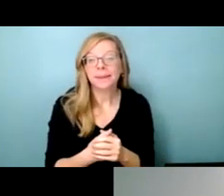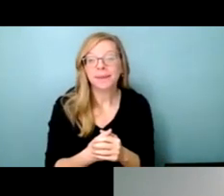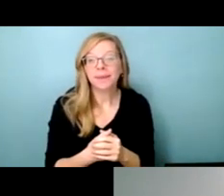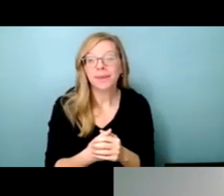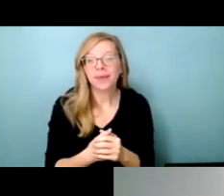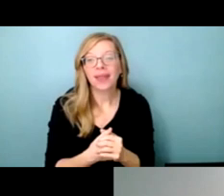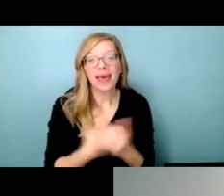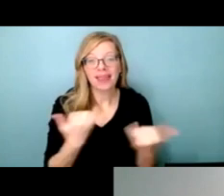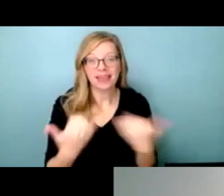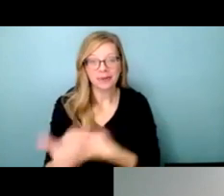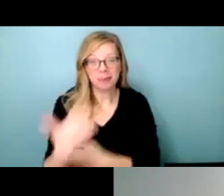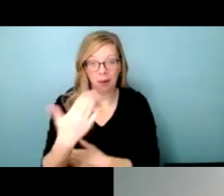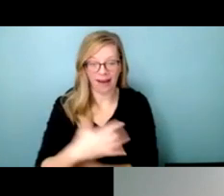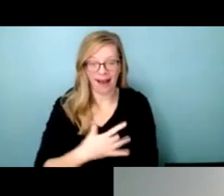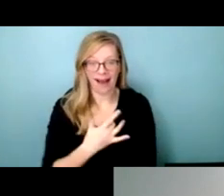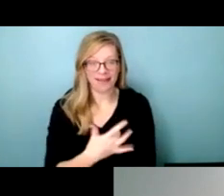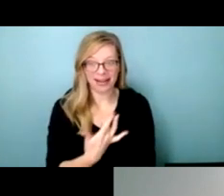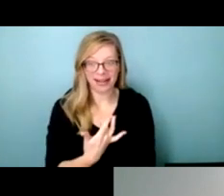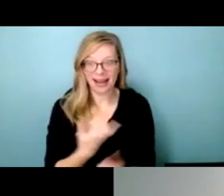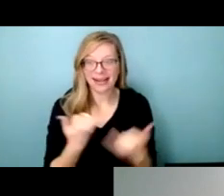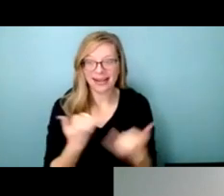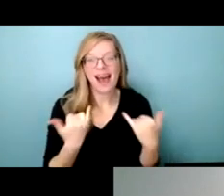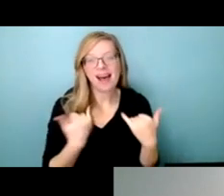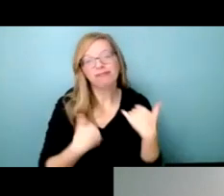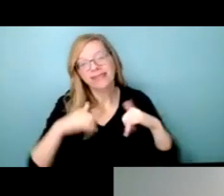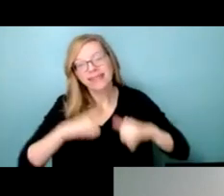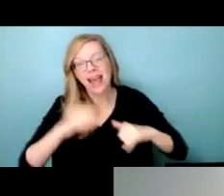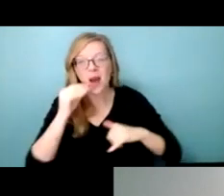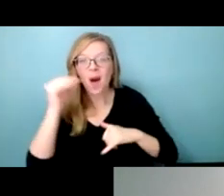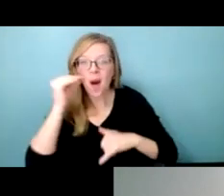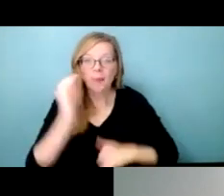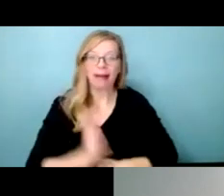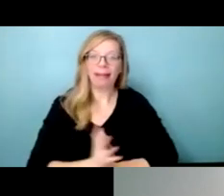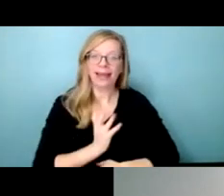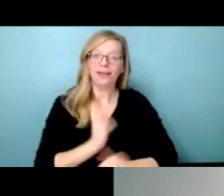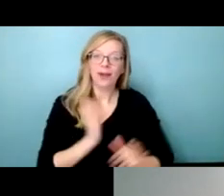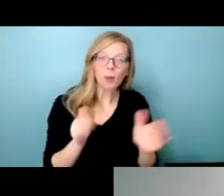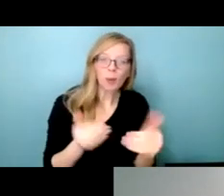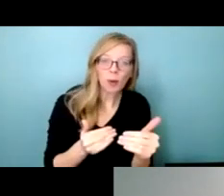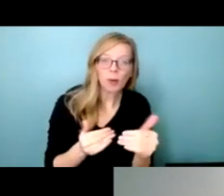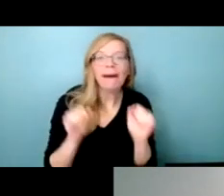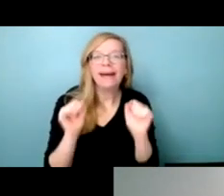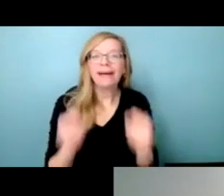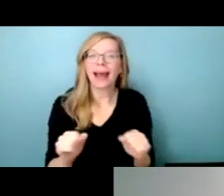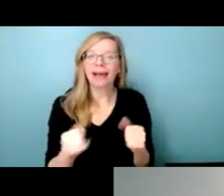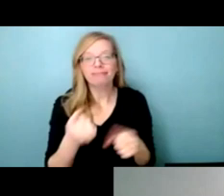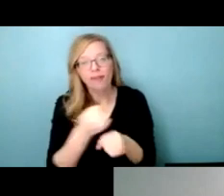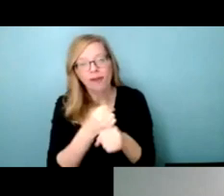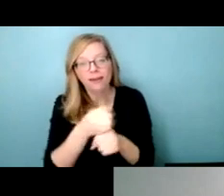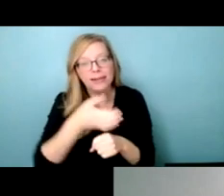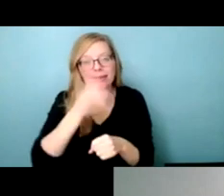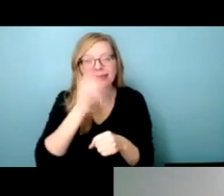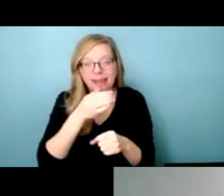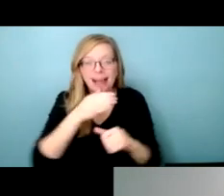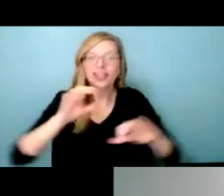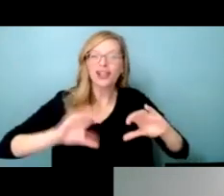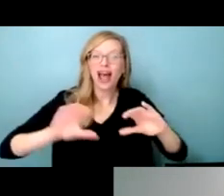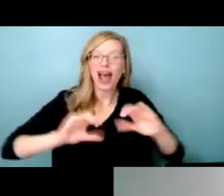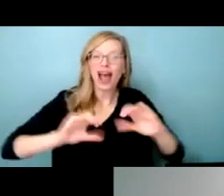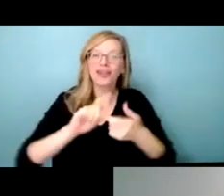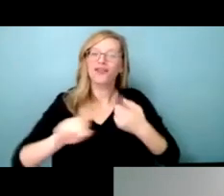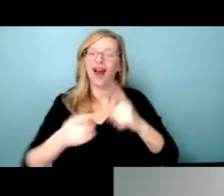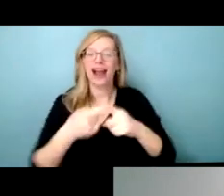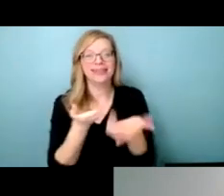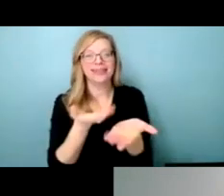you know, this morning, I really feel like I just get to hang out my living room and have coffee and a conversation with my friends. So there is a level of